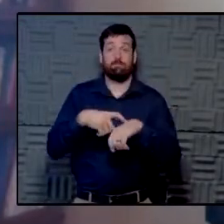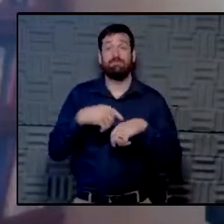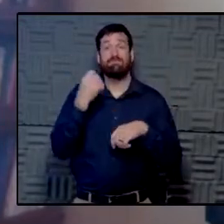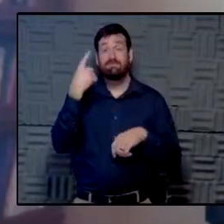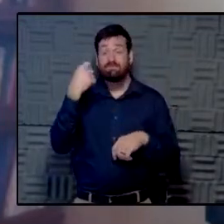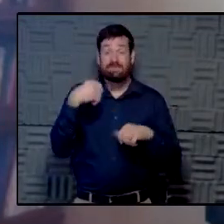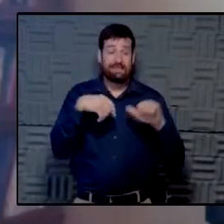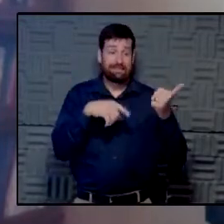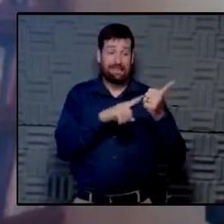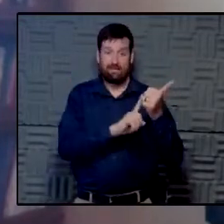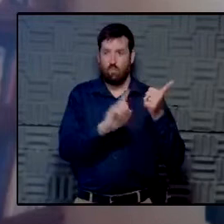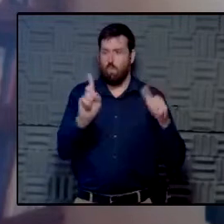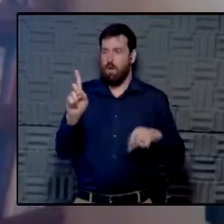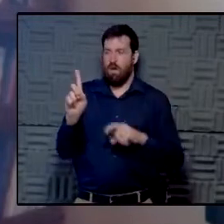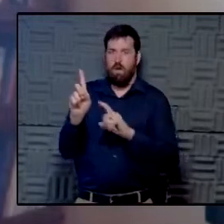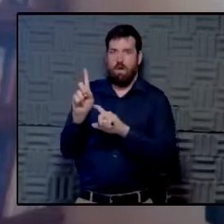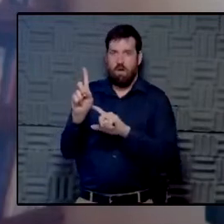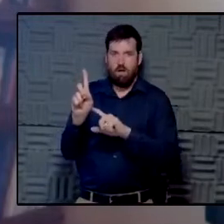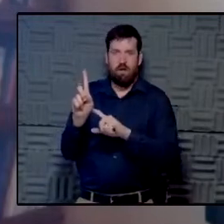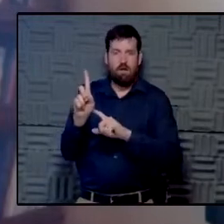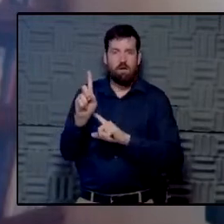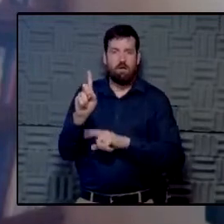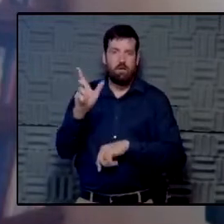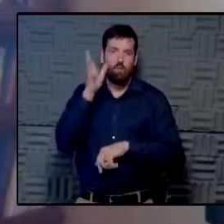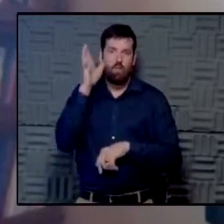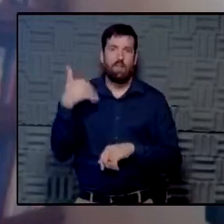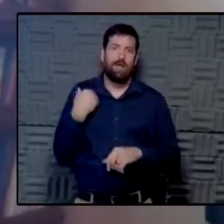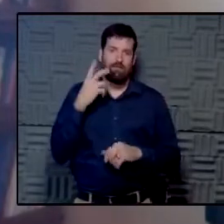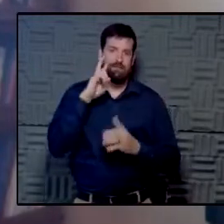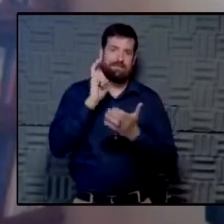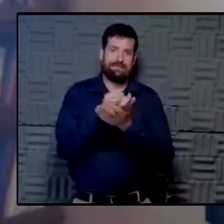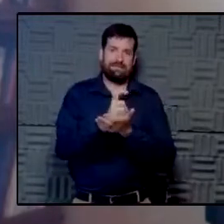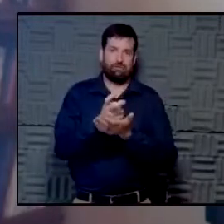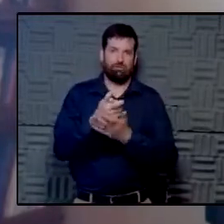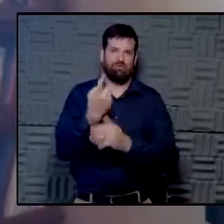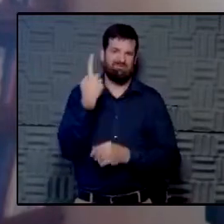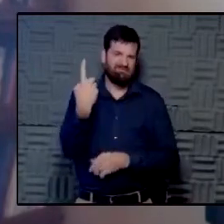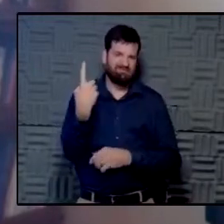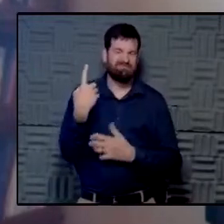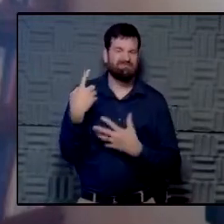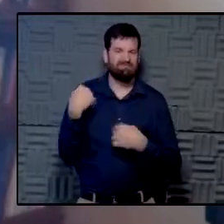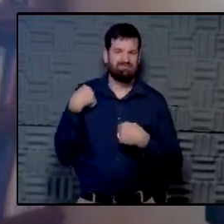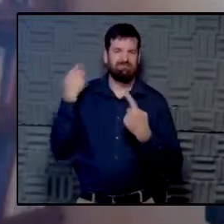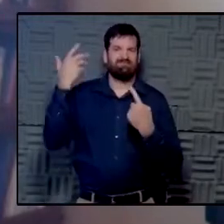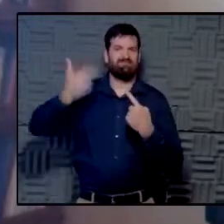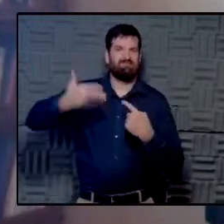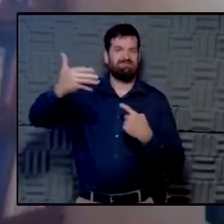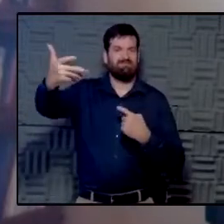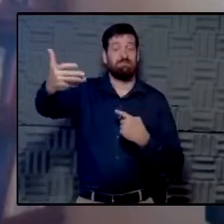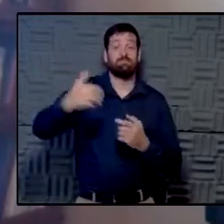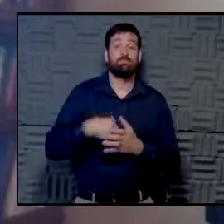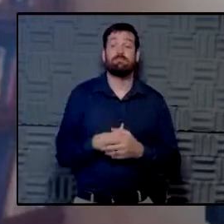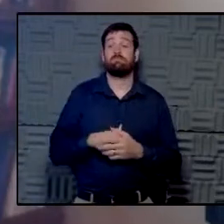will have an isolated seizure event. The CDC reports that we have in our region